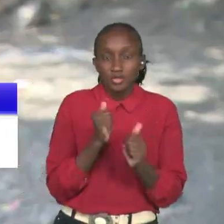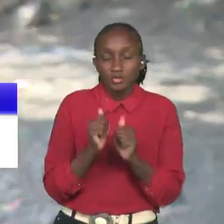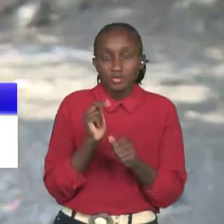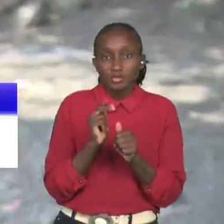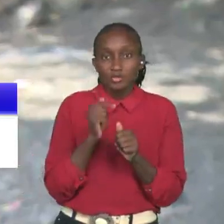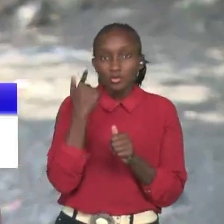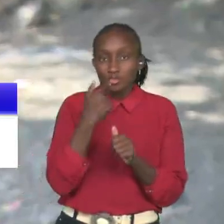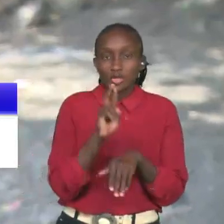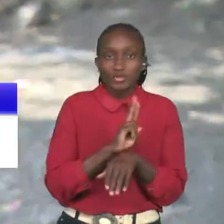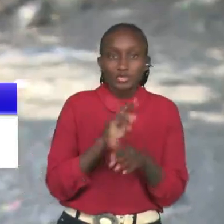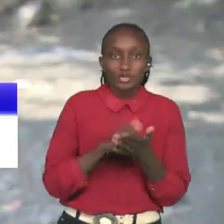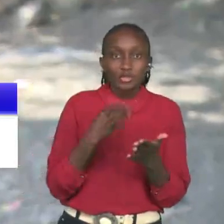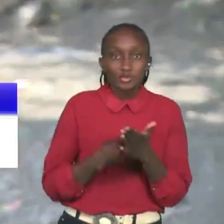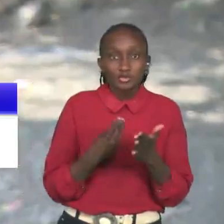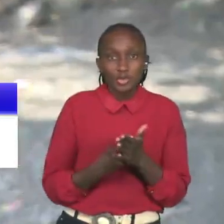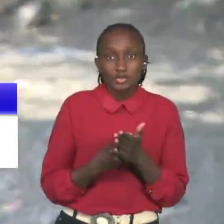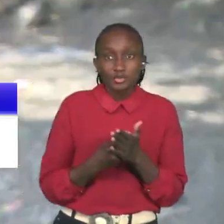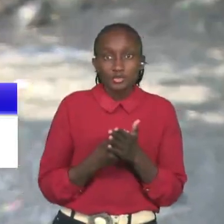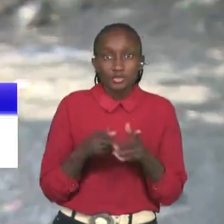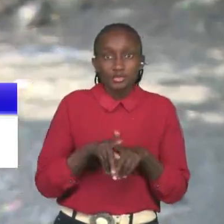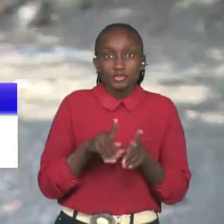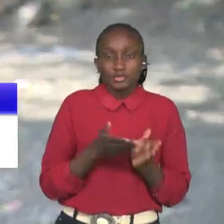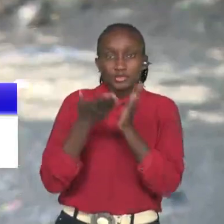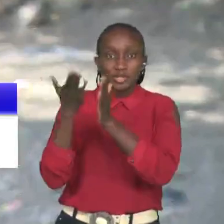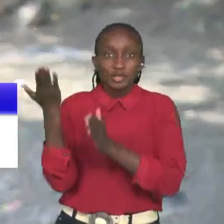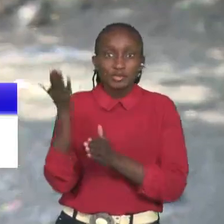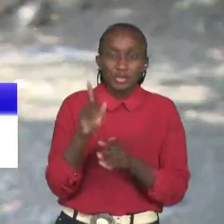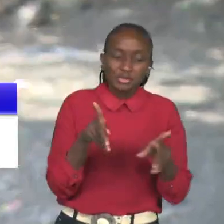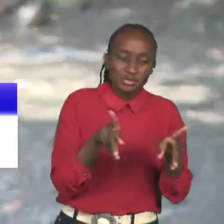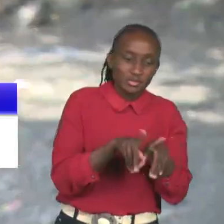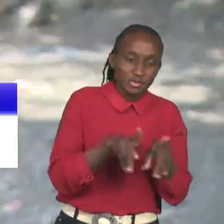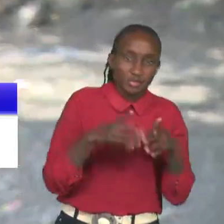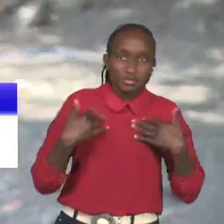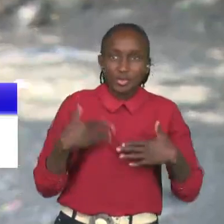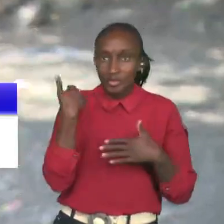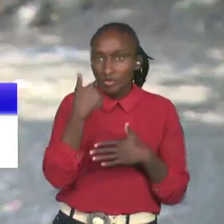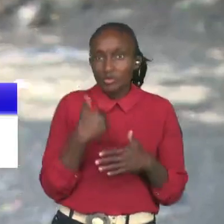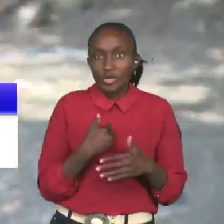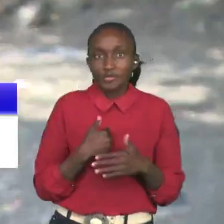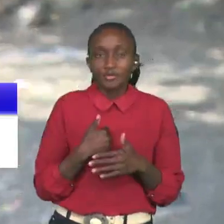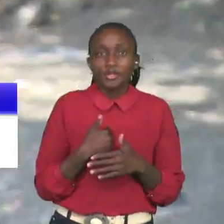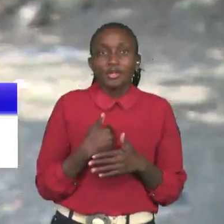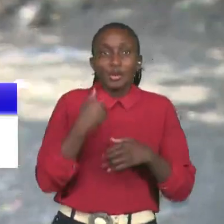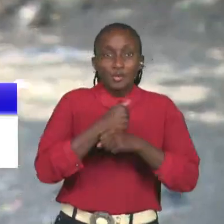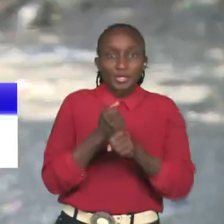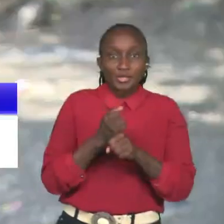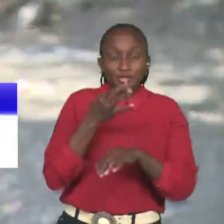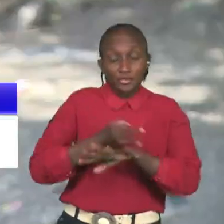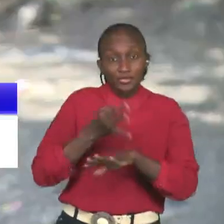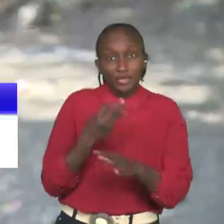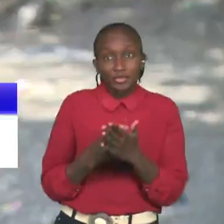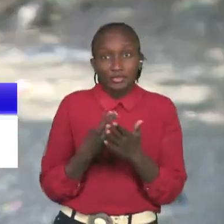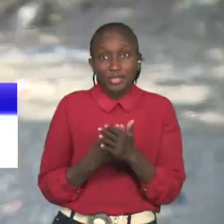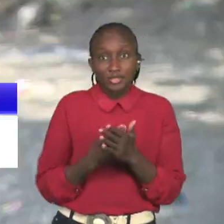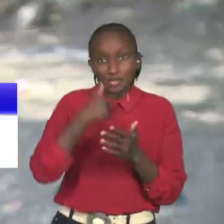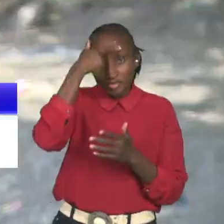pesa, hata vile wamezirudisha, ni wao tu wenye wakuna pesa nje wako. Kwa sababu hakuna mwenye utasema imerudisha